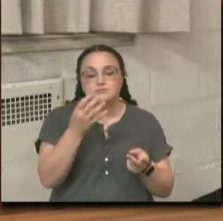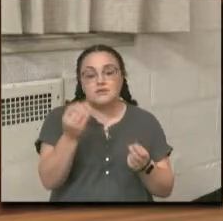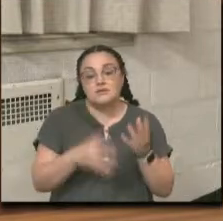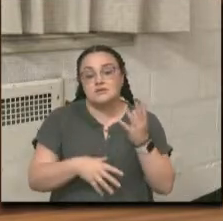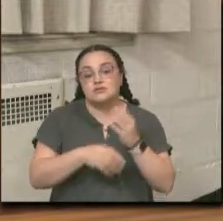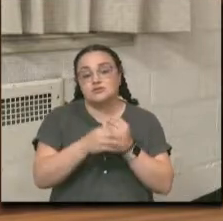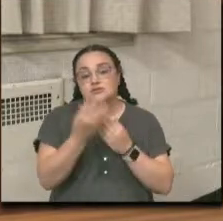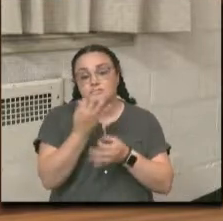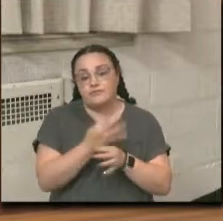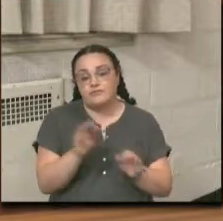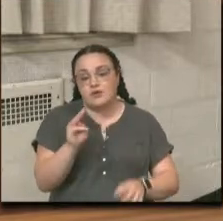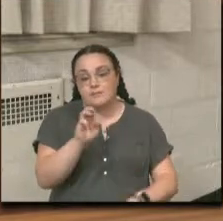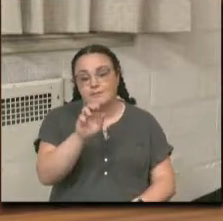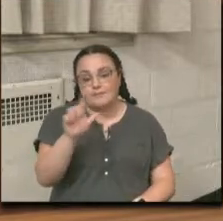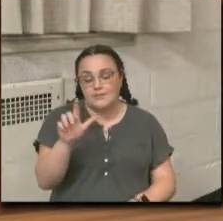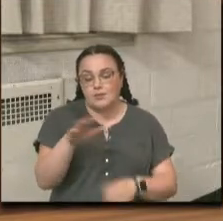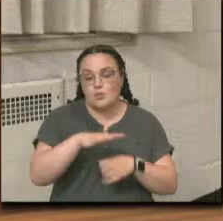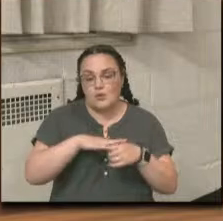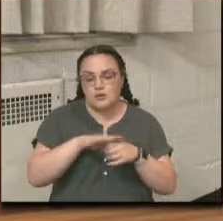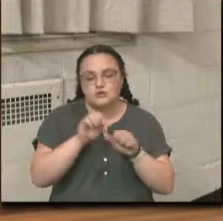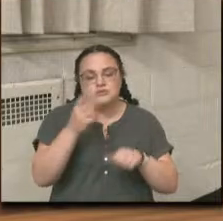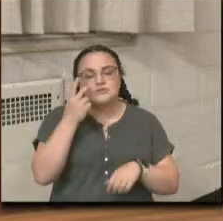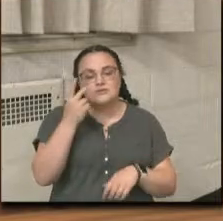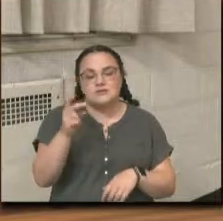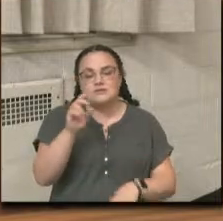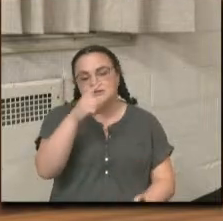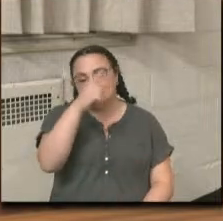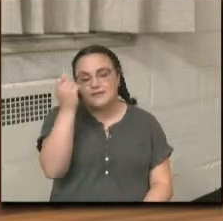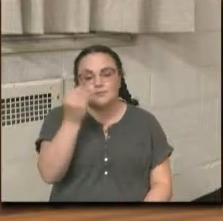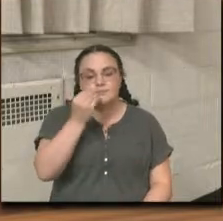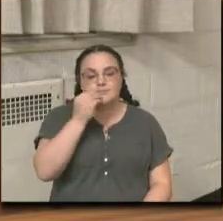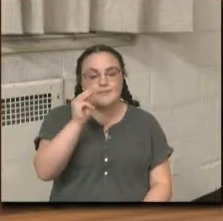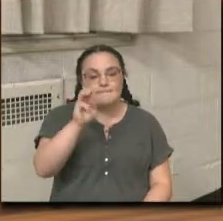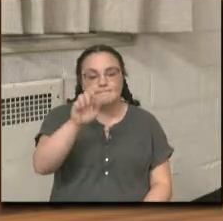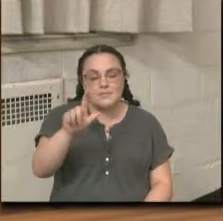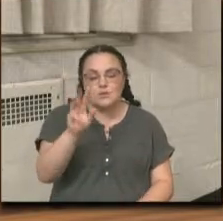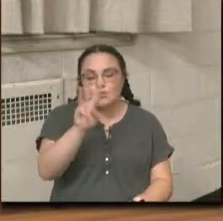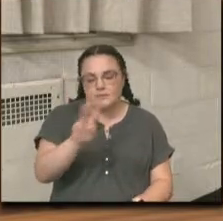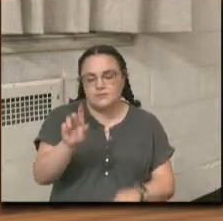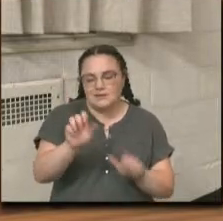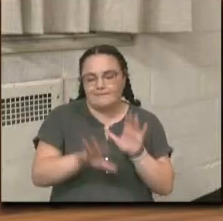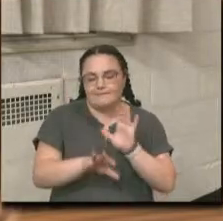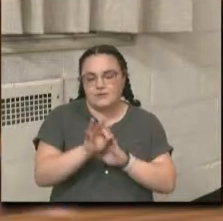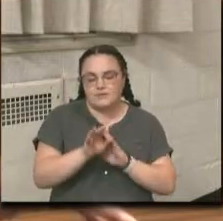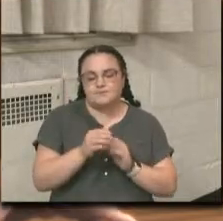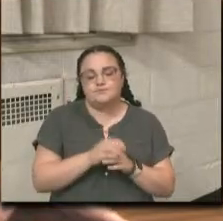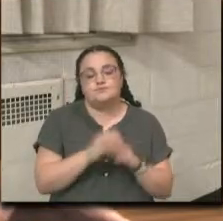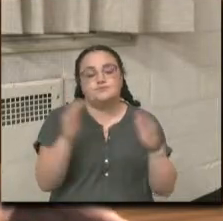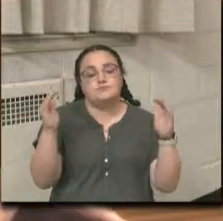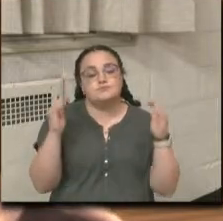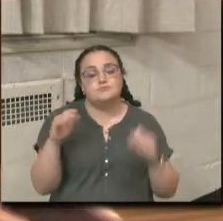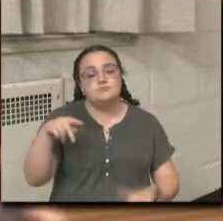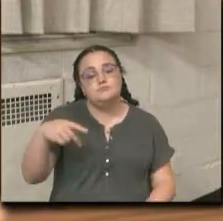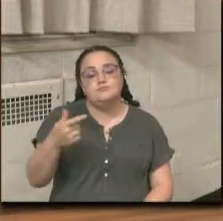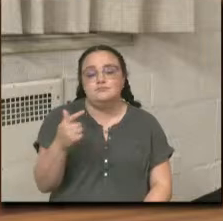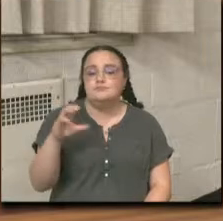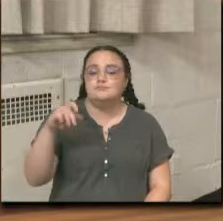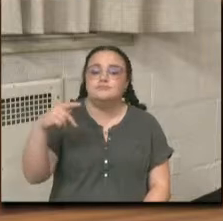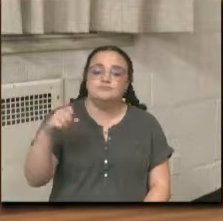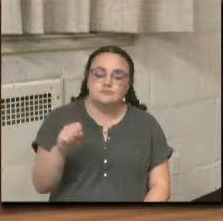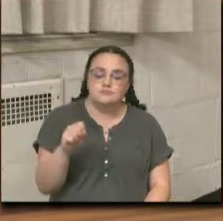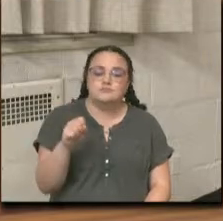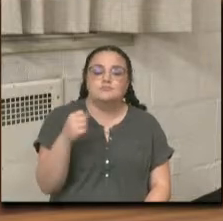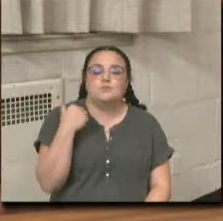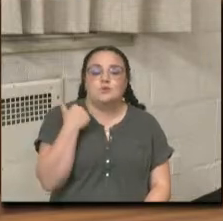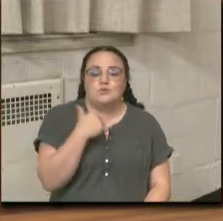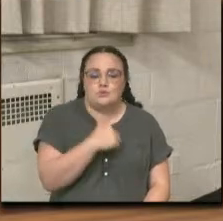can be found on the Maryland Summer Meals website as well. Additionally, Prince George's County Public Schools has